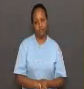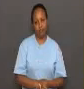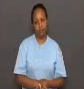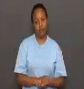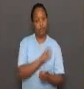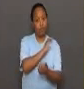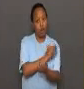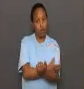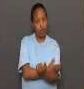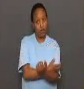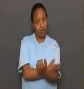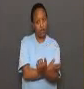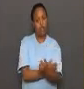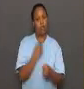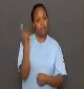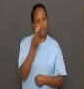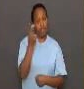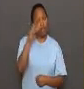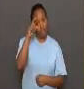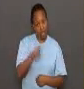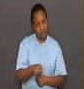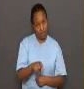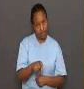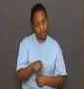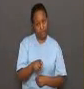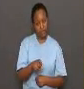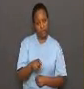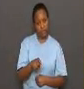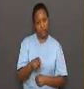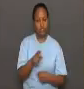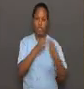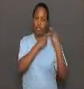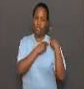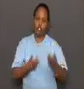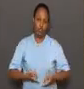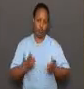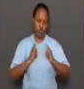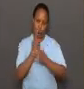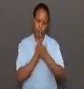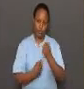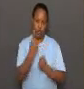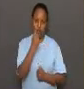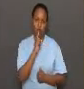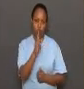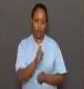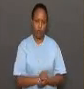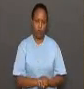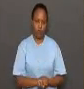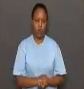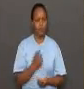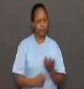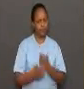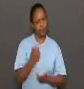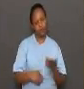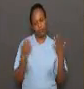Power should only be used when it has been authorized. We also